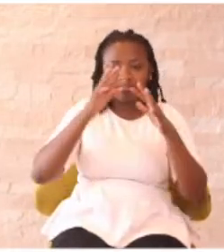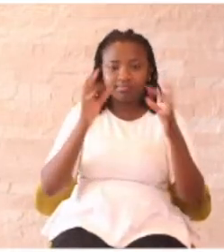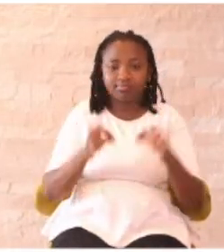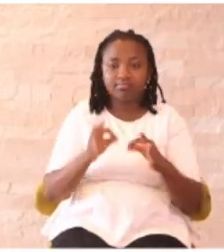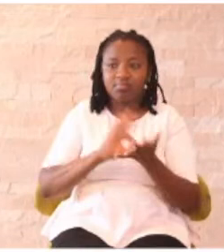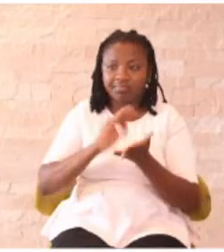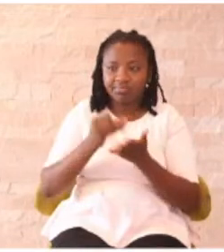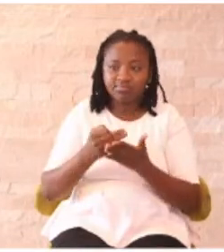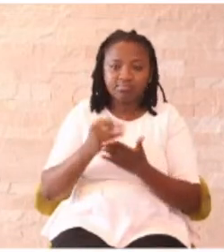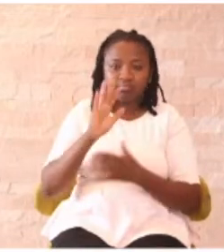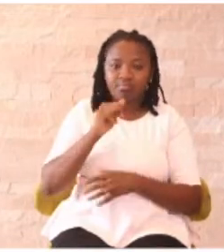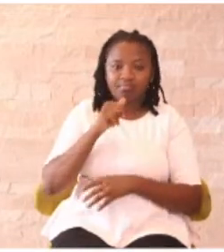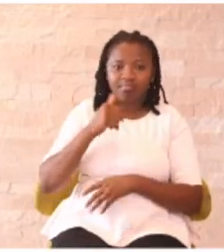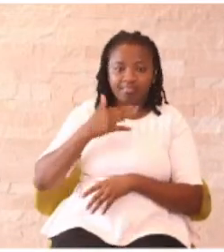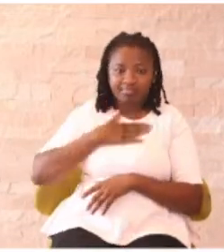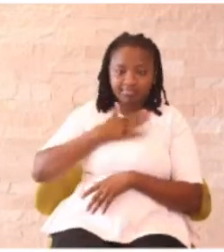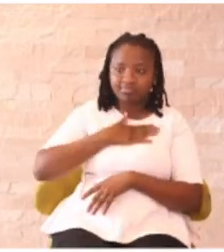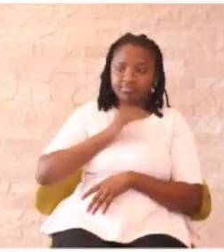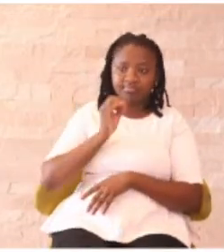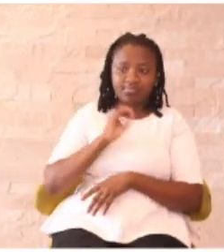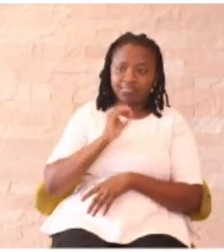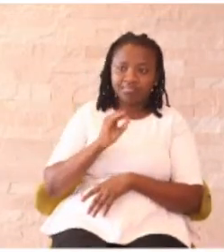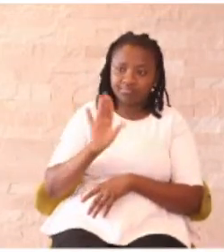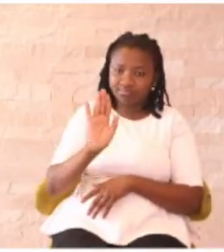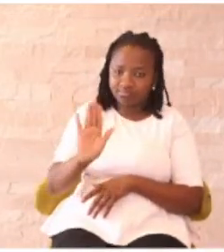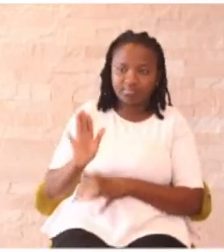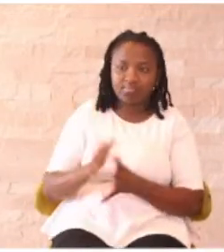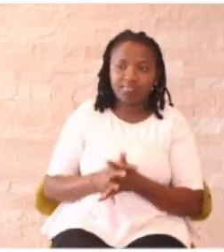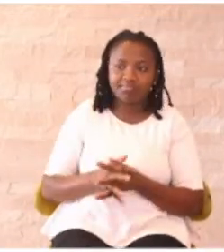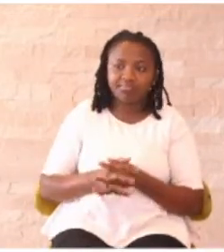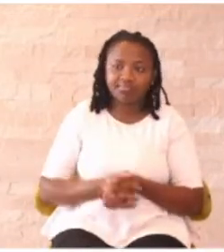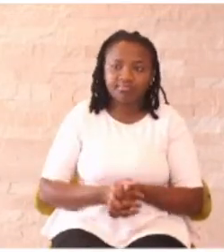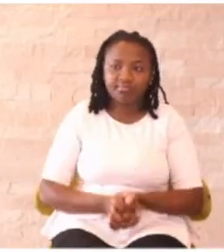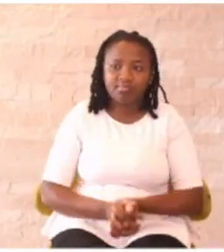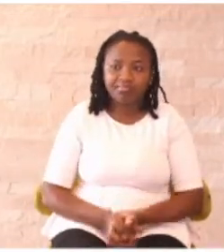The fund is not from EWDNA's side.